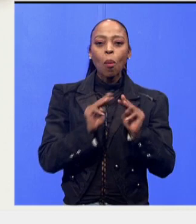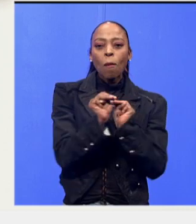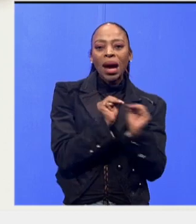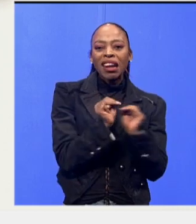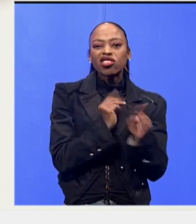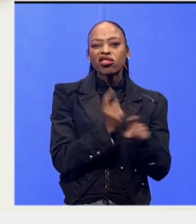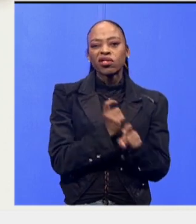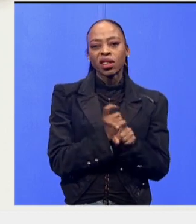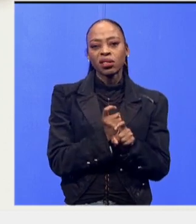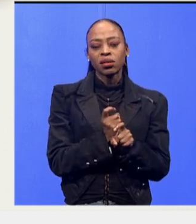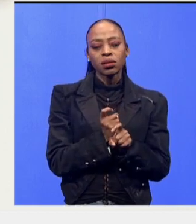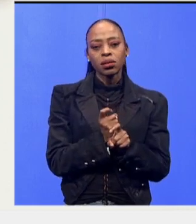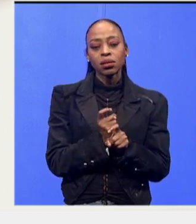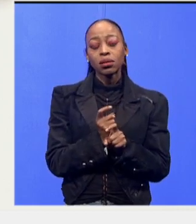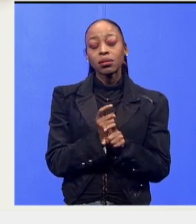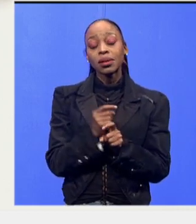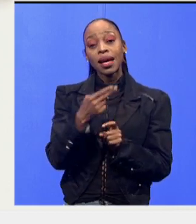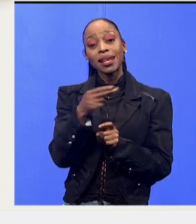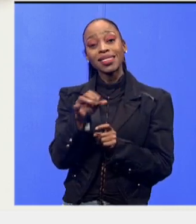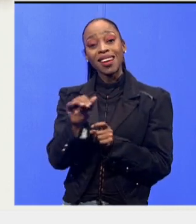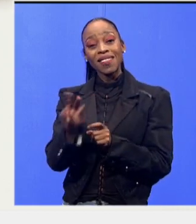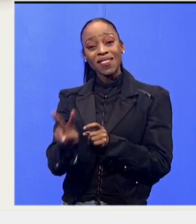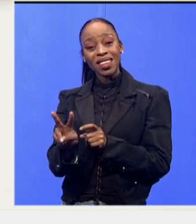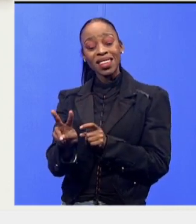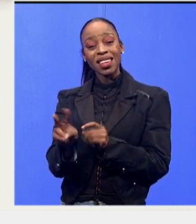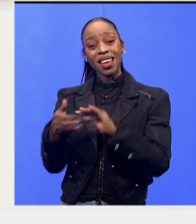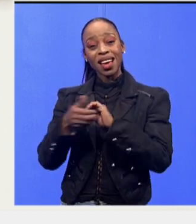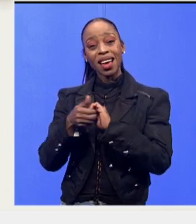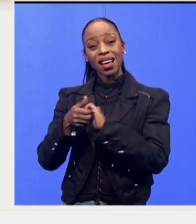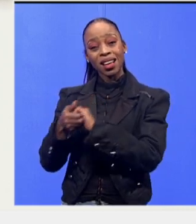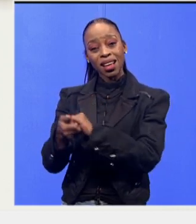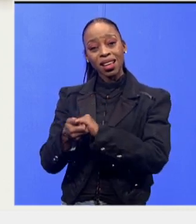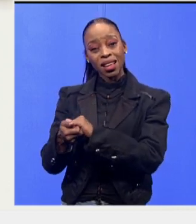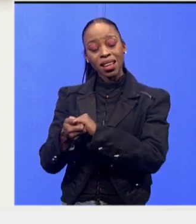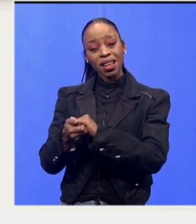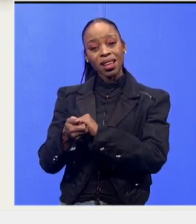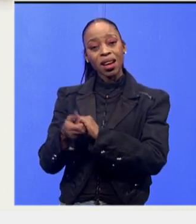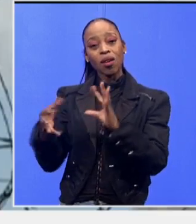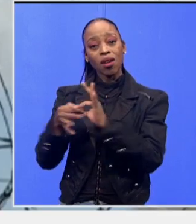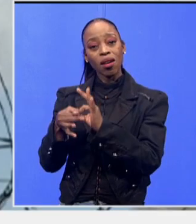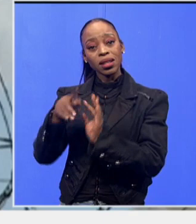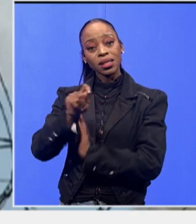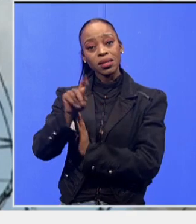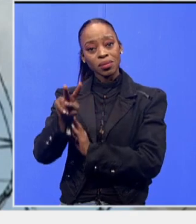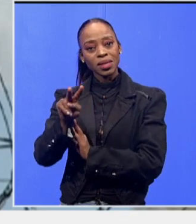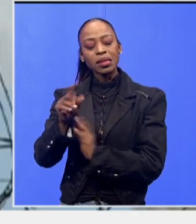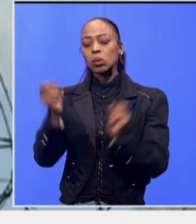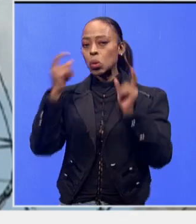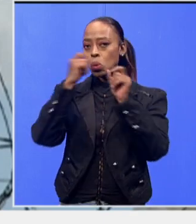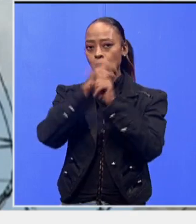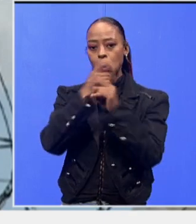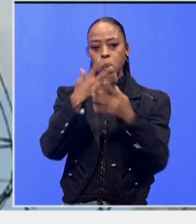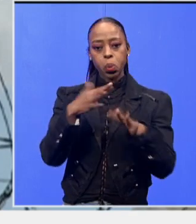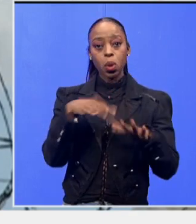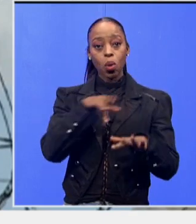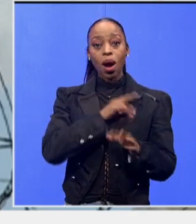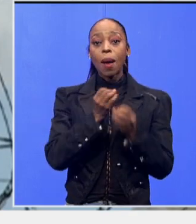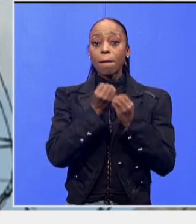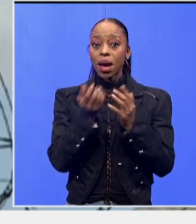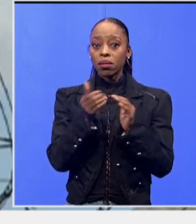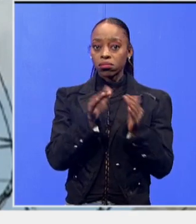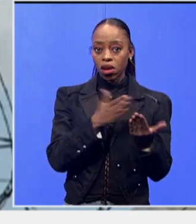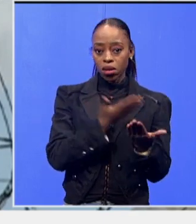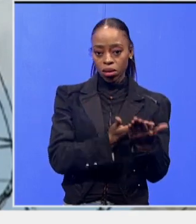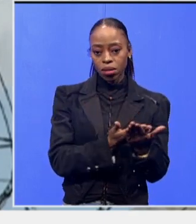The complexity of HIV-associated TB is the high mortality. Studies have shown that tens of thousands of